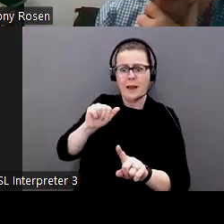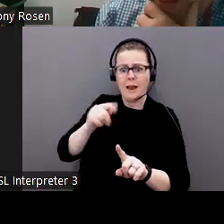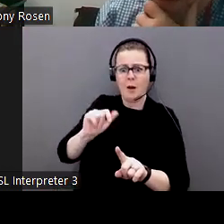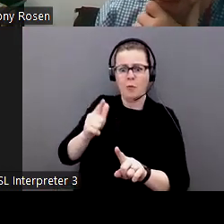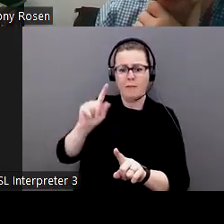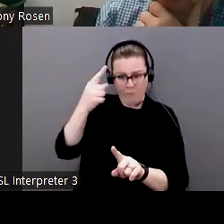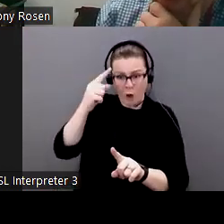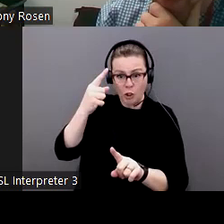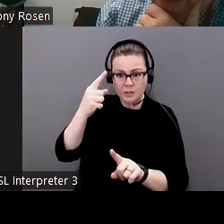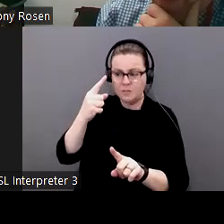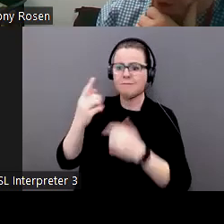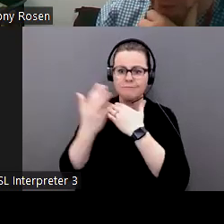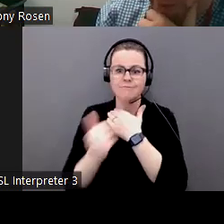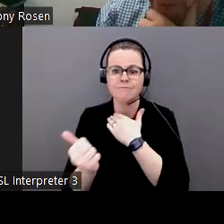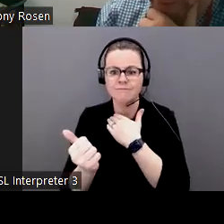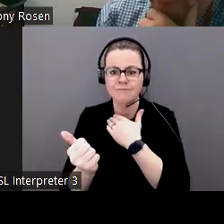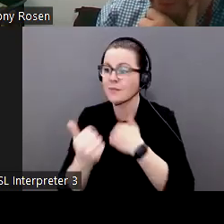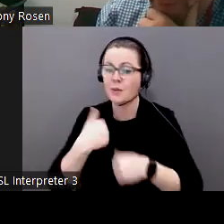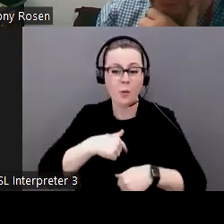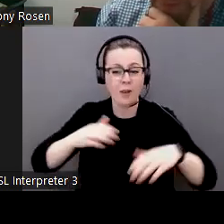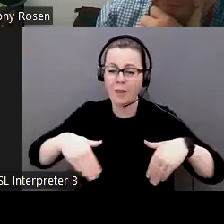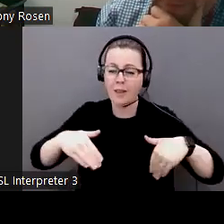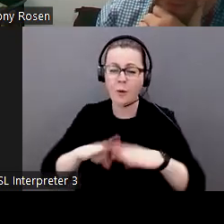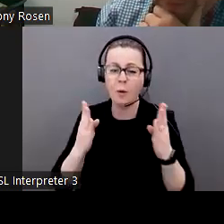actually got our first consultation before we even opened.